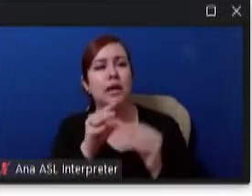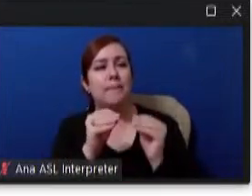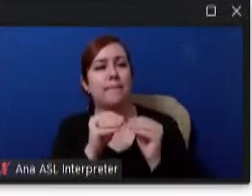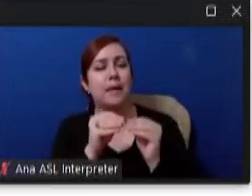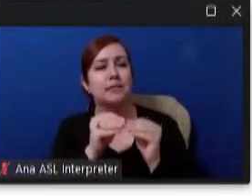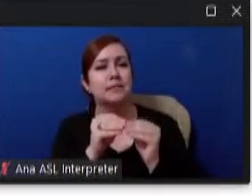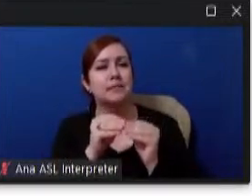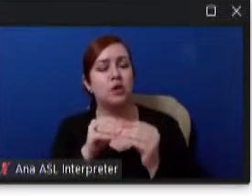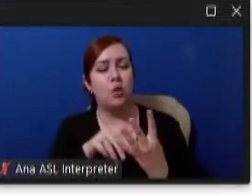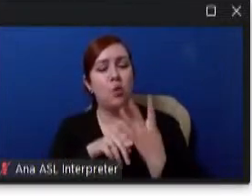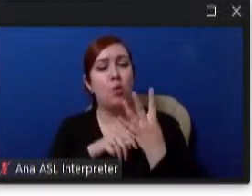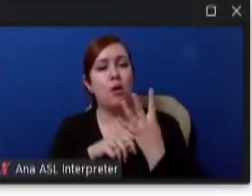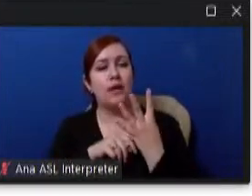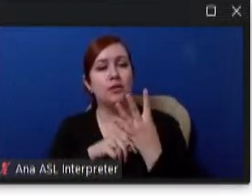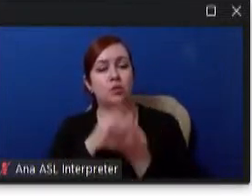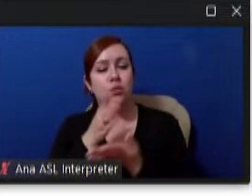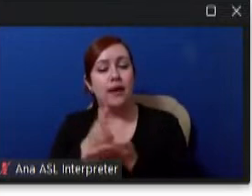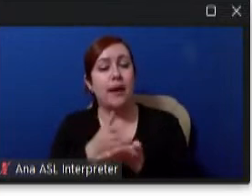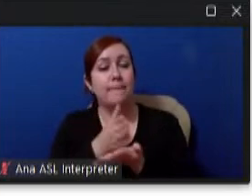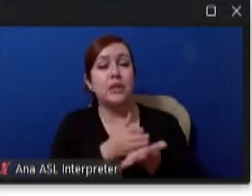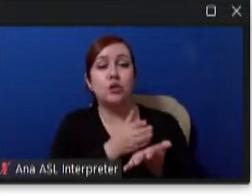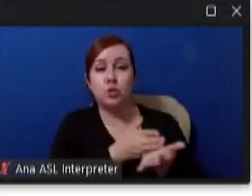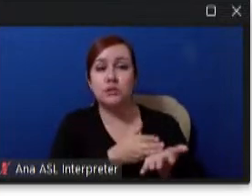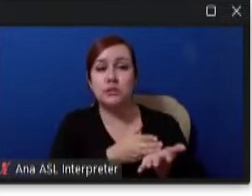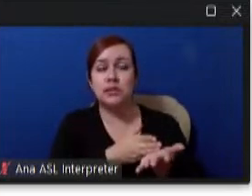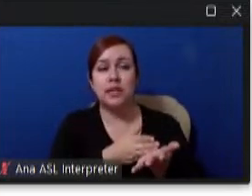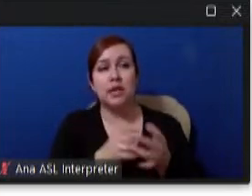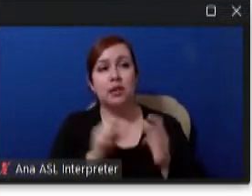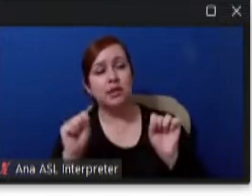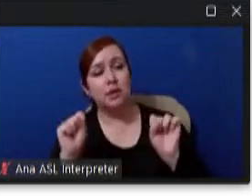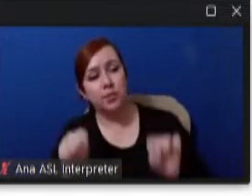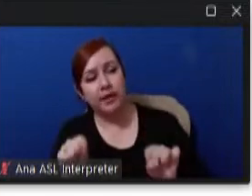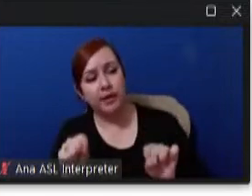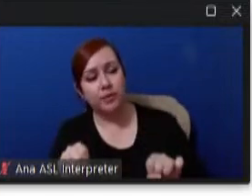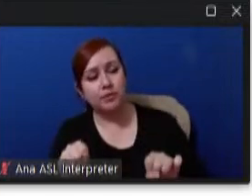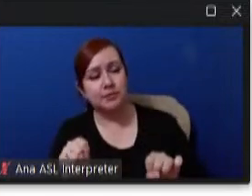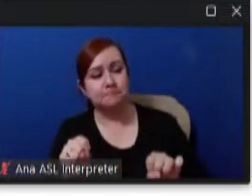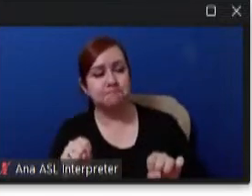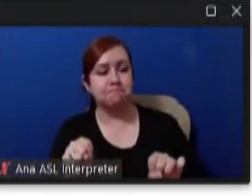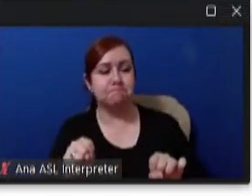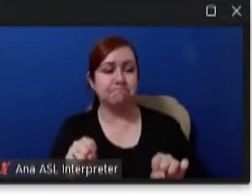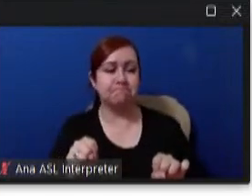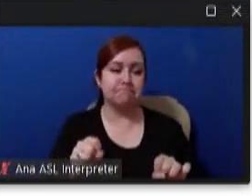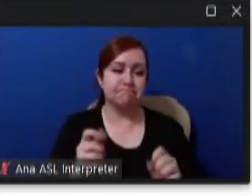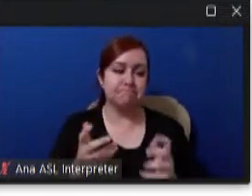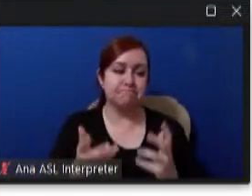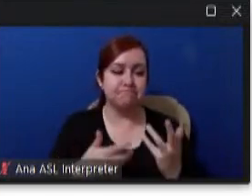get more detail about four things or four areas where